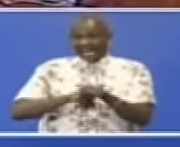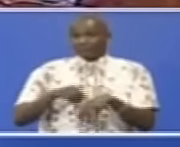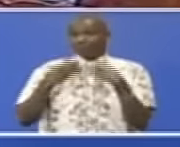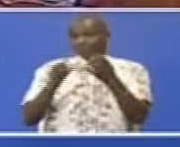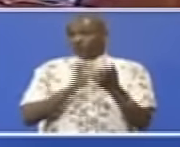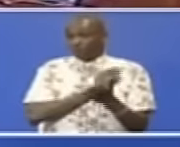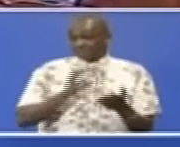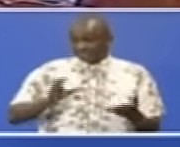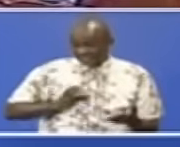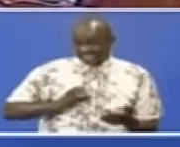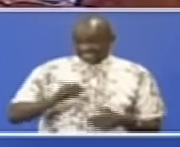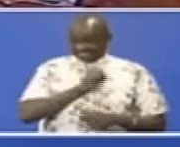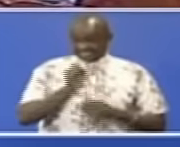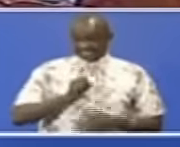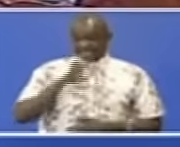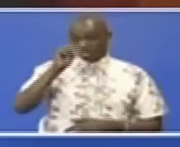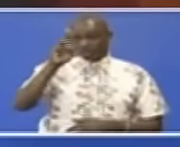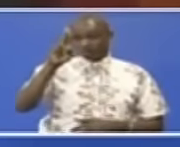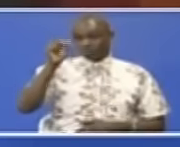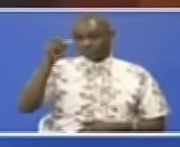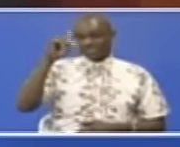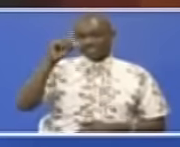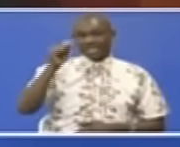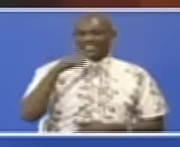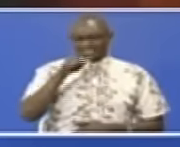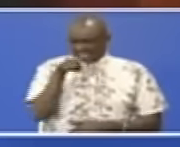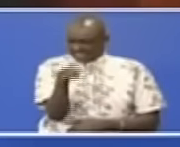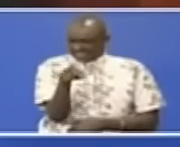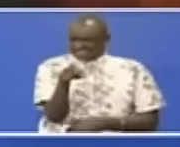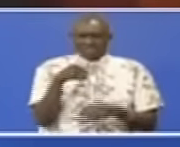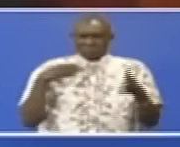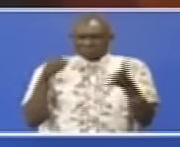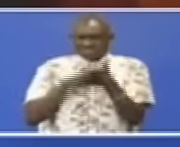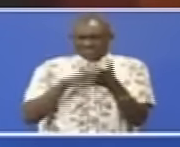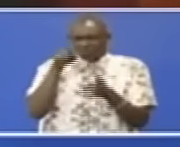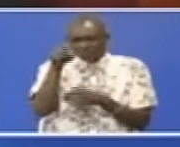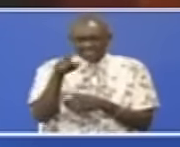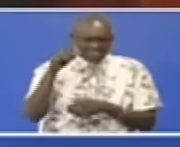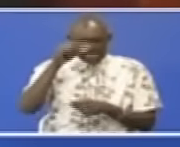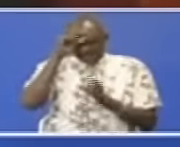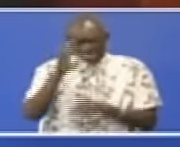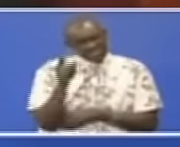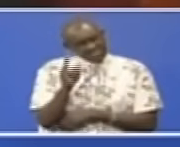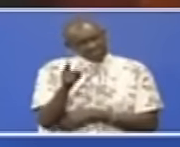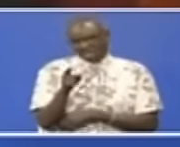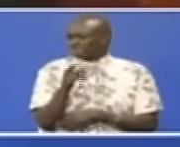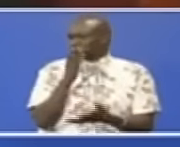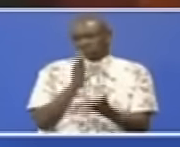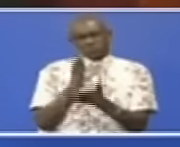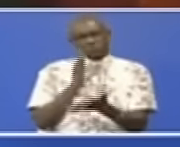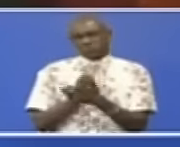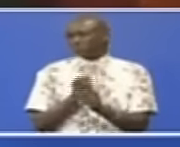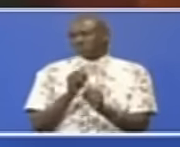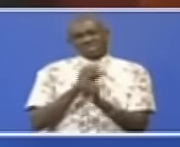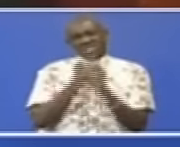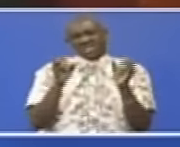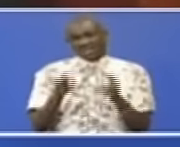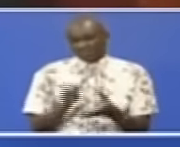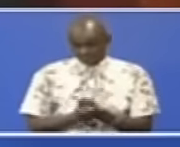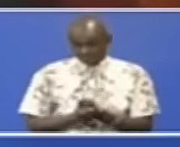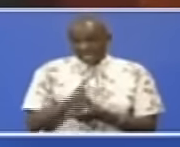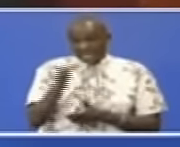findings, Senator David Musila said the accusations leveled against Wa Iria did not meet the threshold of impeachment. Although the governor breached some